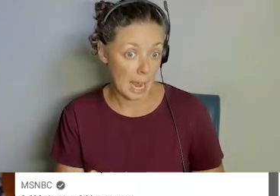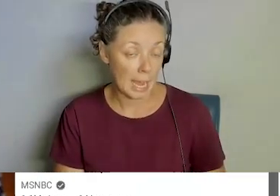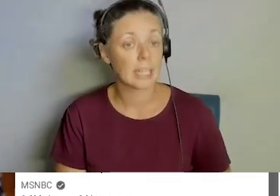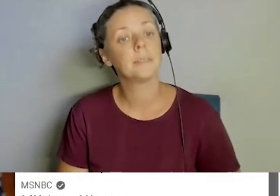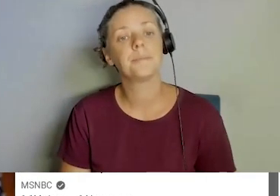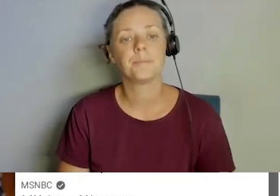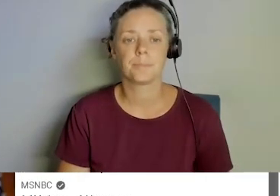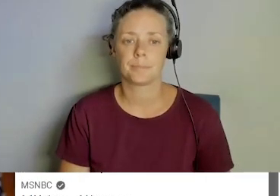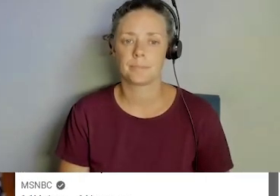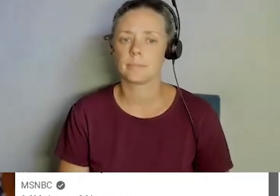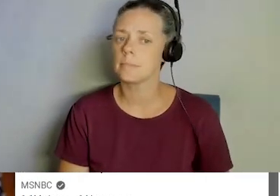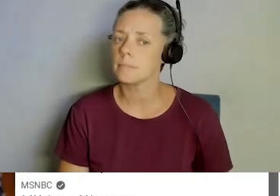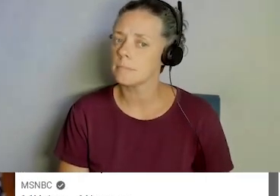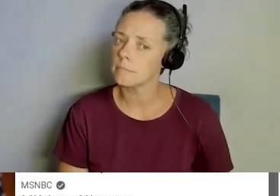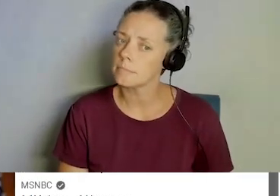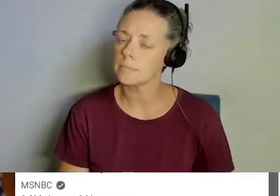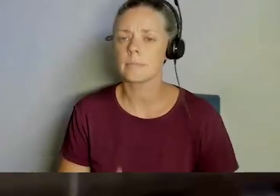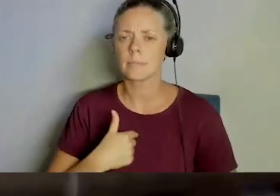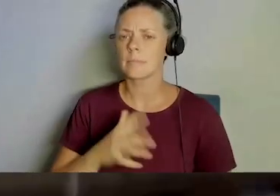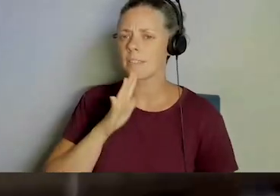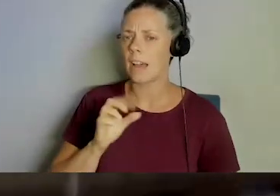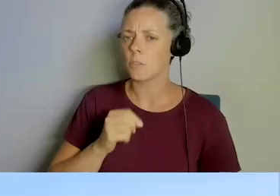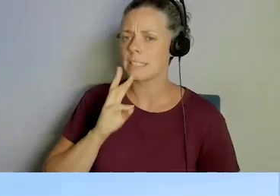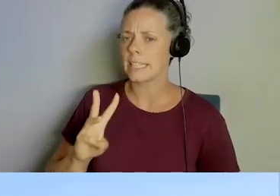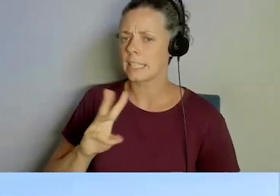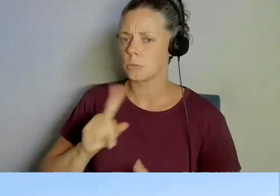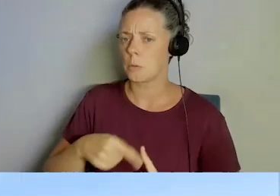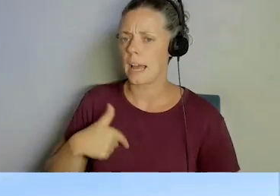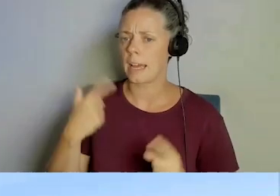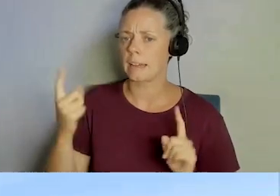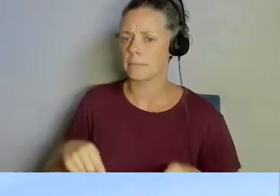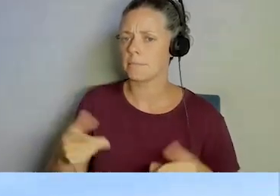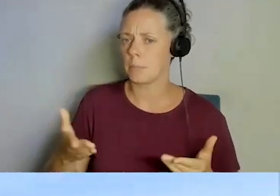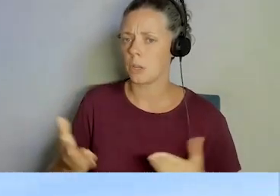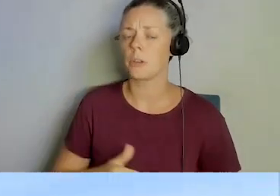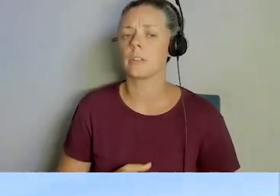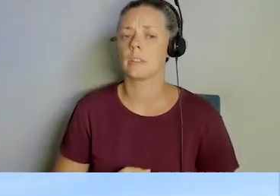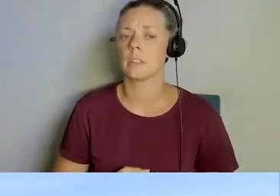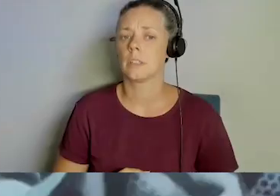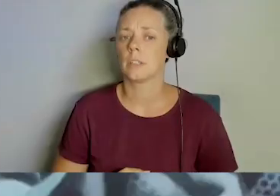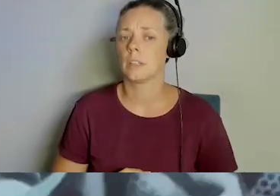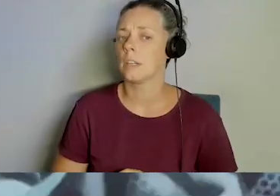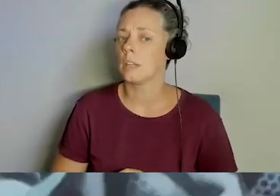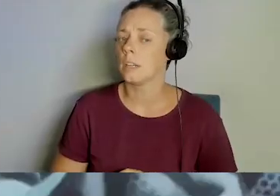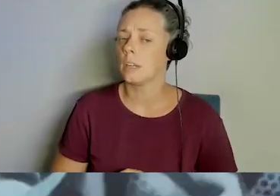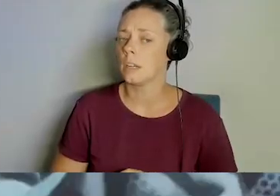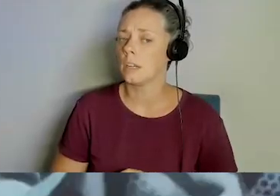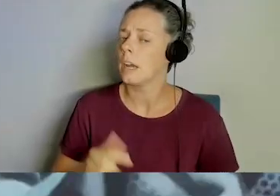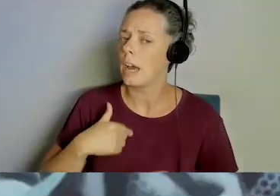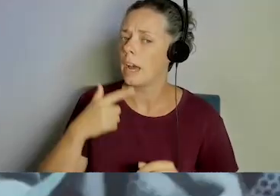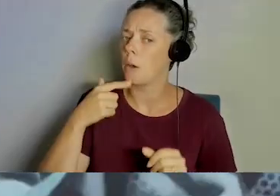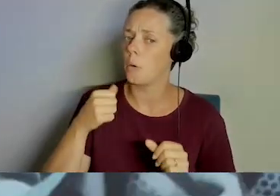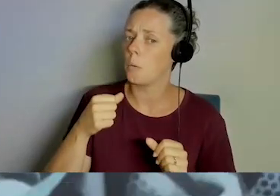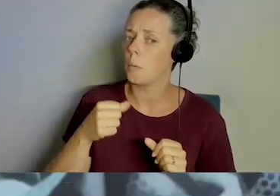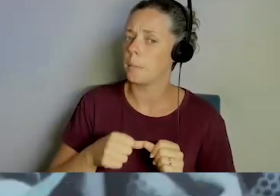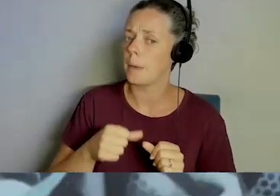About maybe 5 or 6 years old when I crossed here. I remember we took a bus from Tijuana